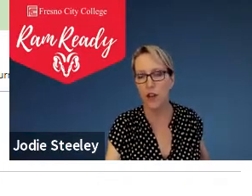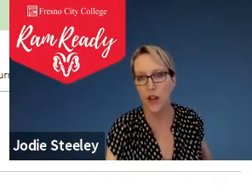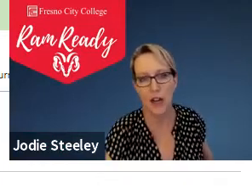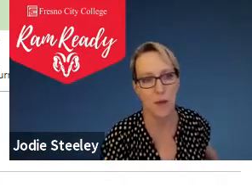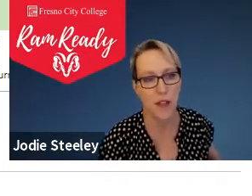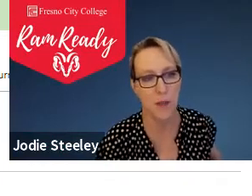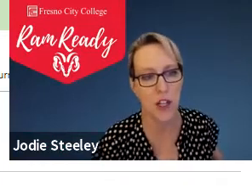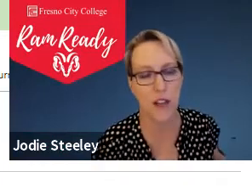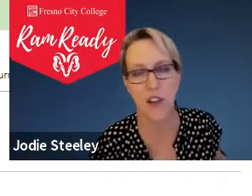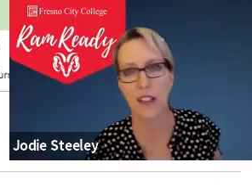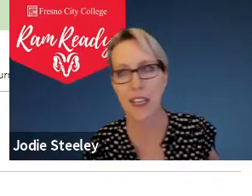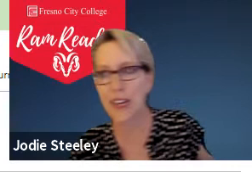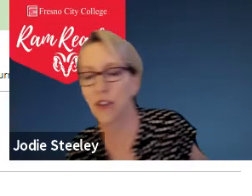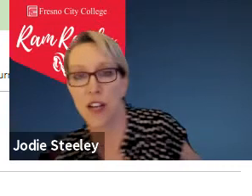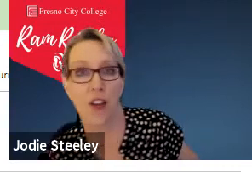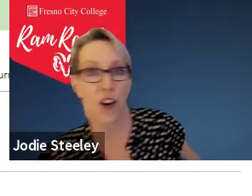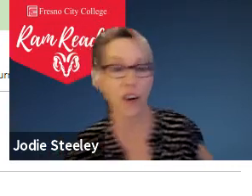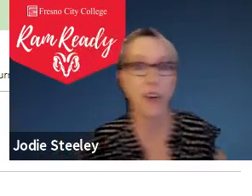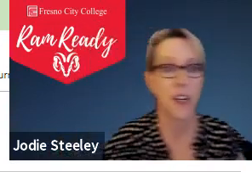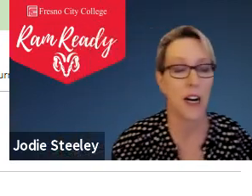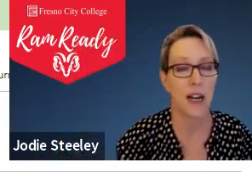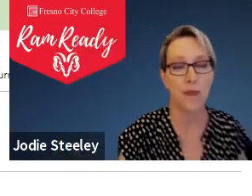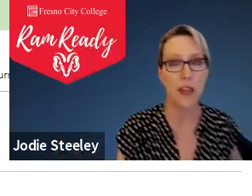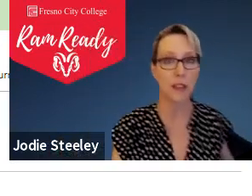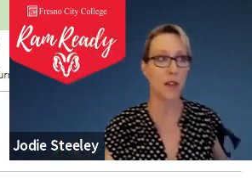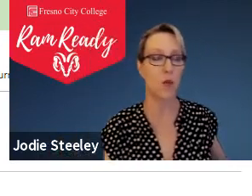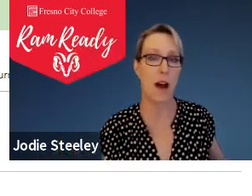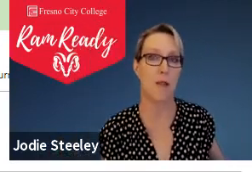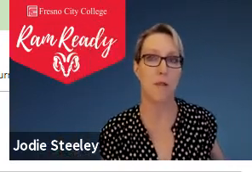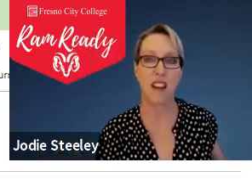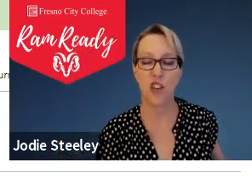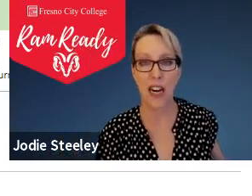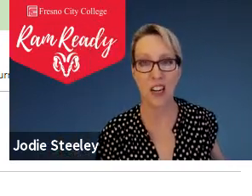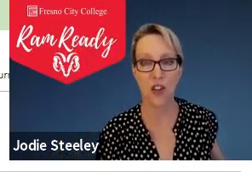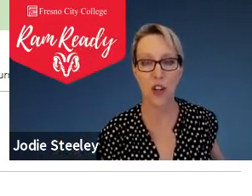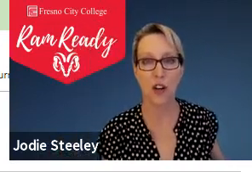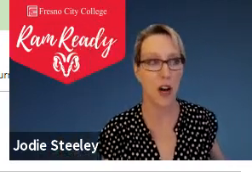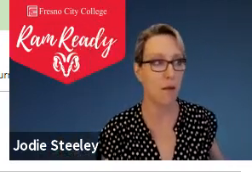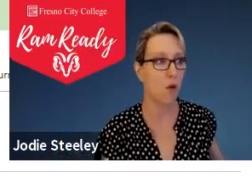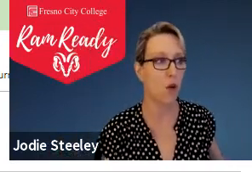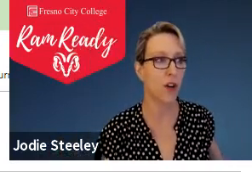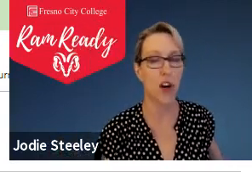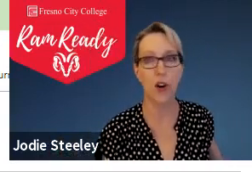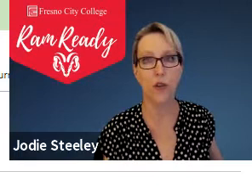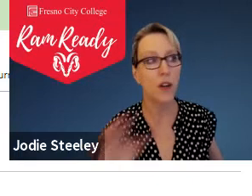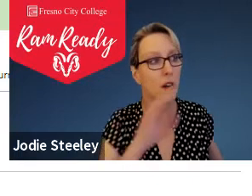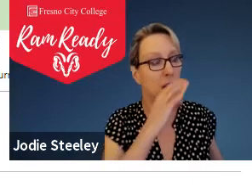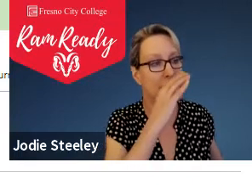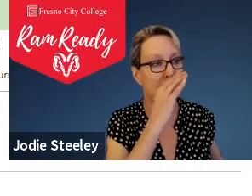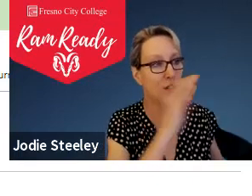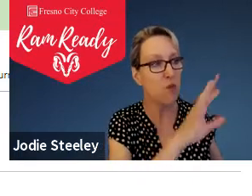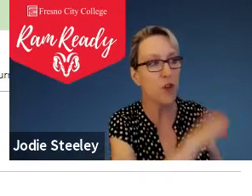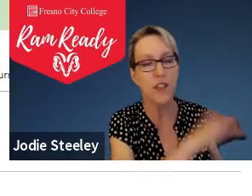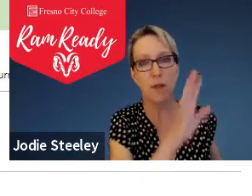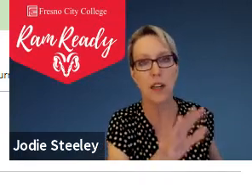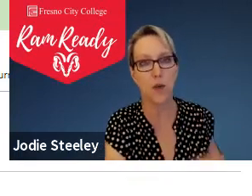helpful, especially if you're linking out to other things on the web that may have changed, or your own.